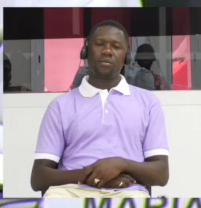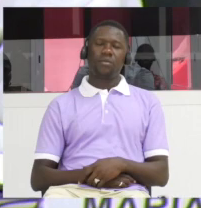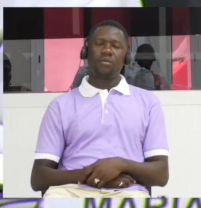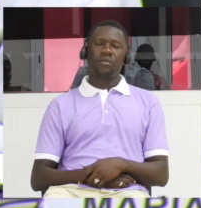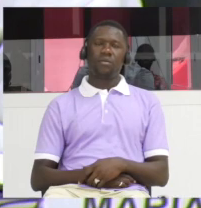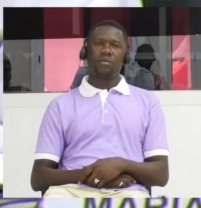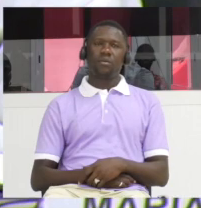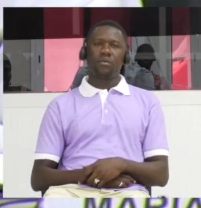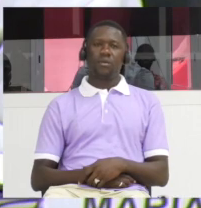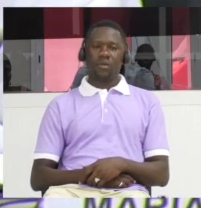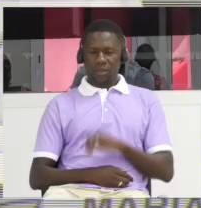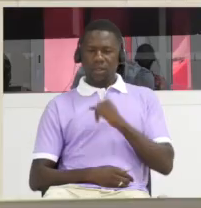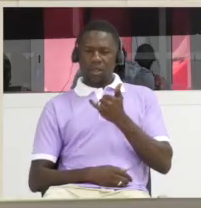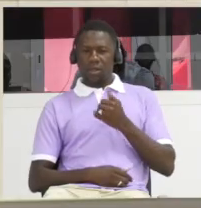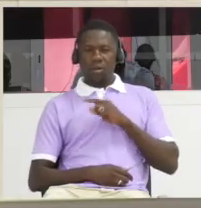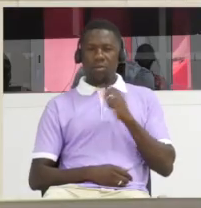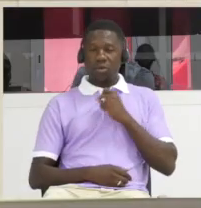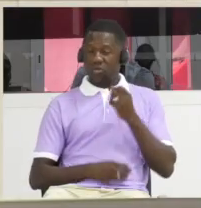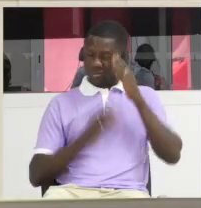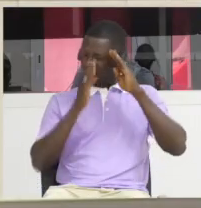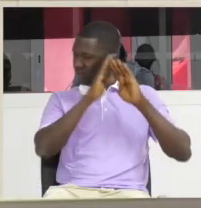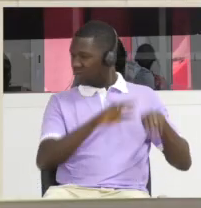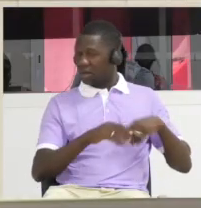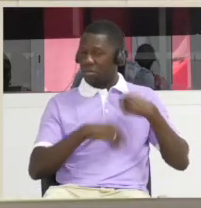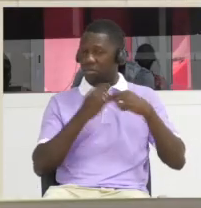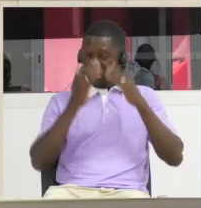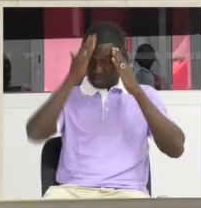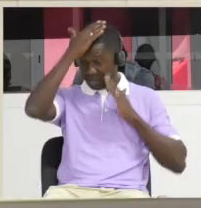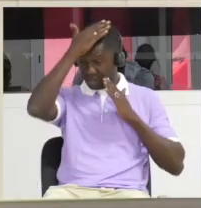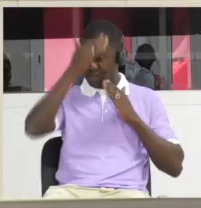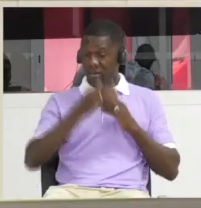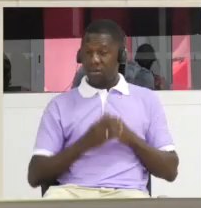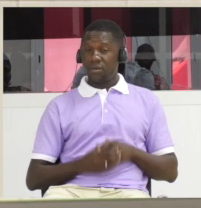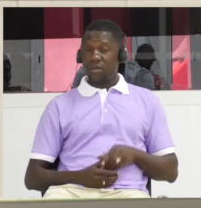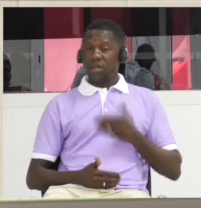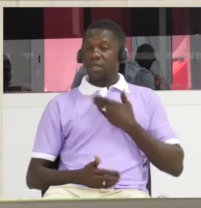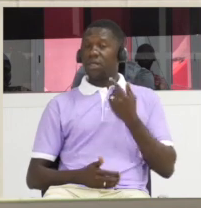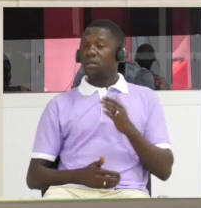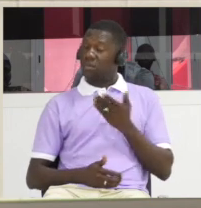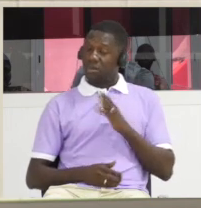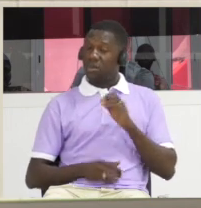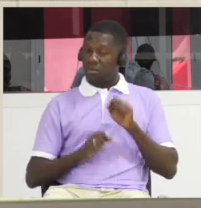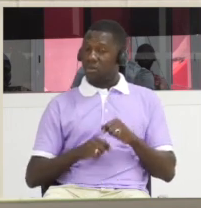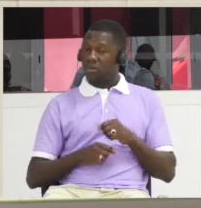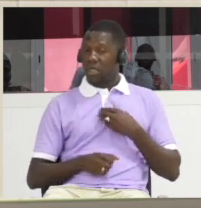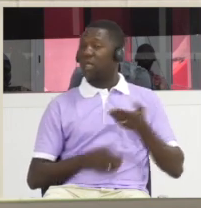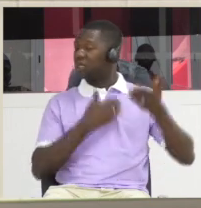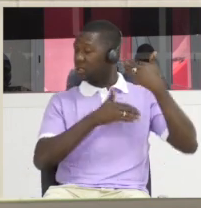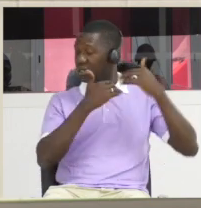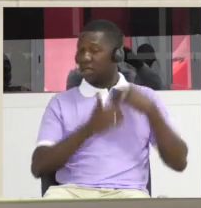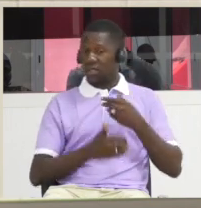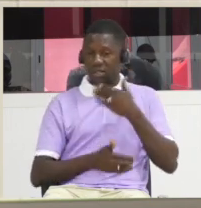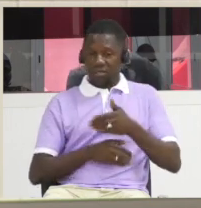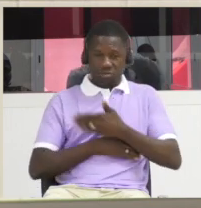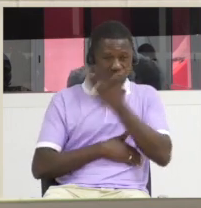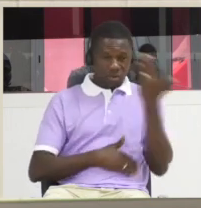Yeah, because the oversight of the military could, like I said earlier this morning,